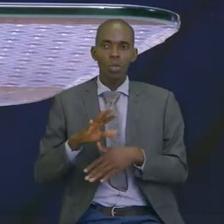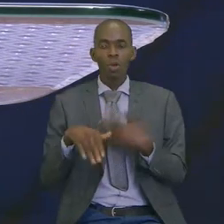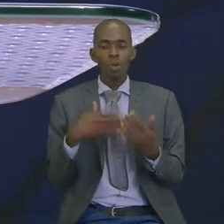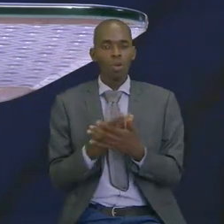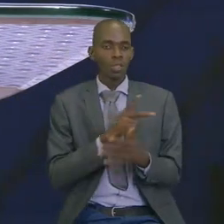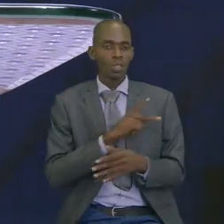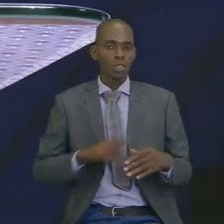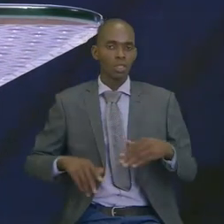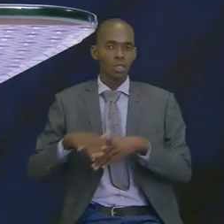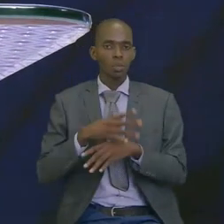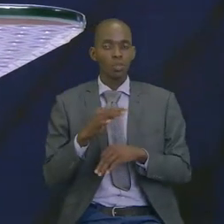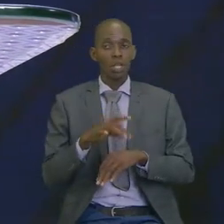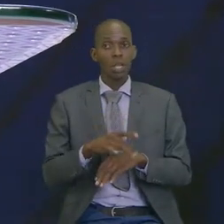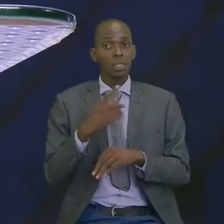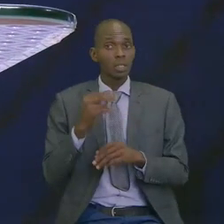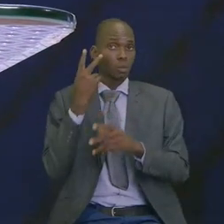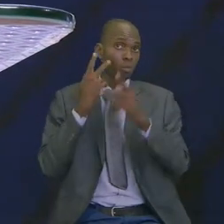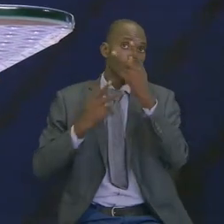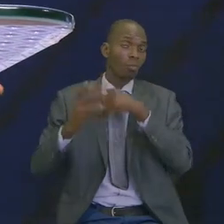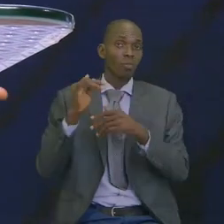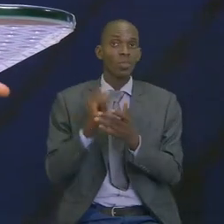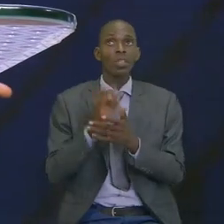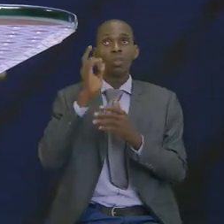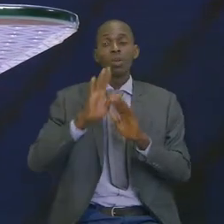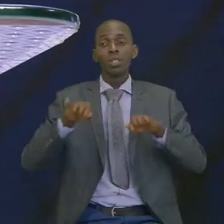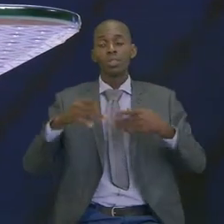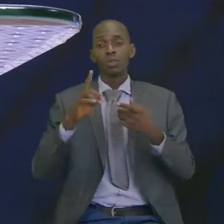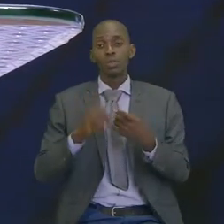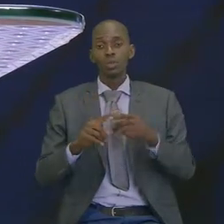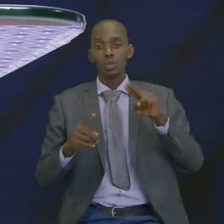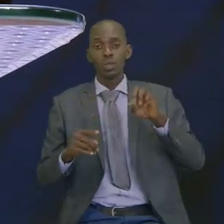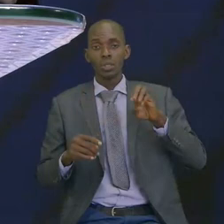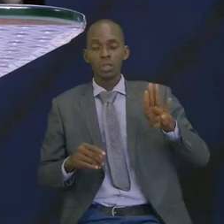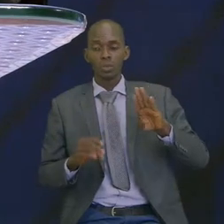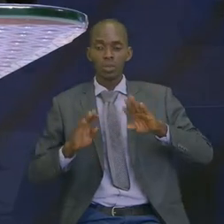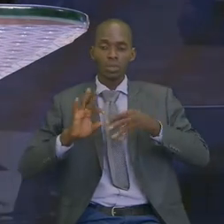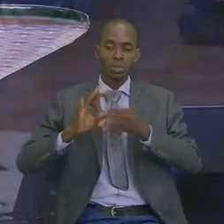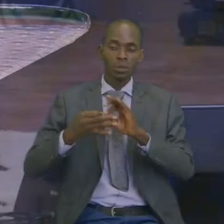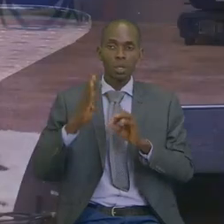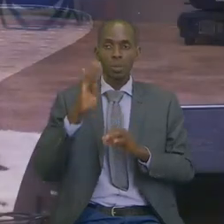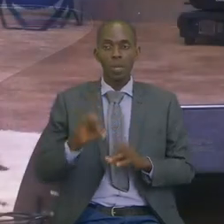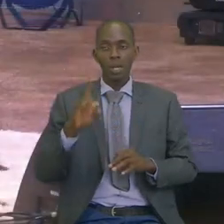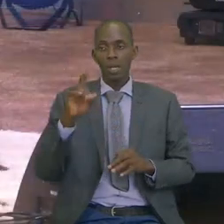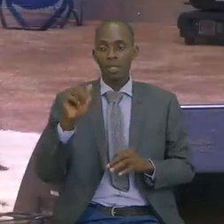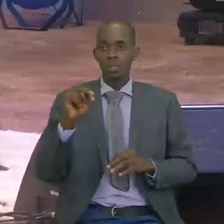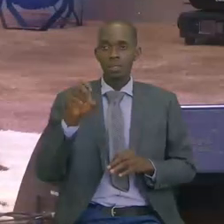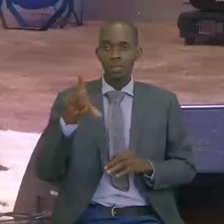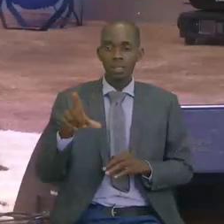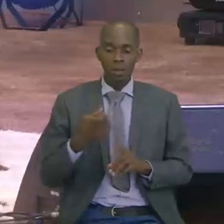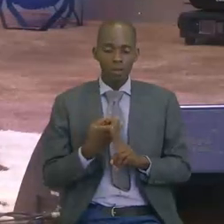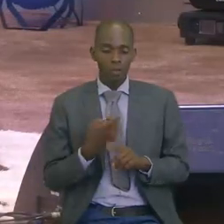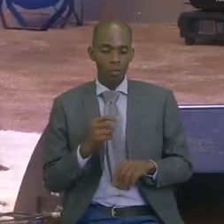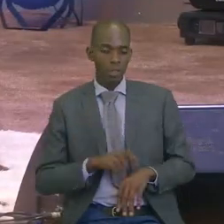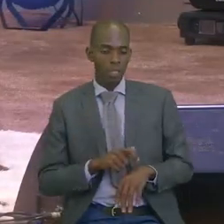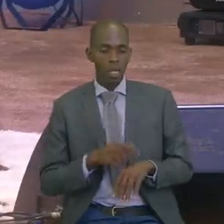prophecy that God gave to Nebuchadnezzar, in interpreted by Daniel, went from the time of